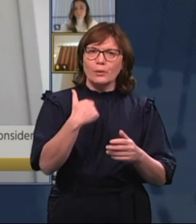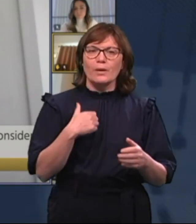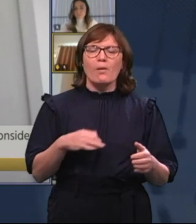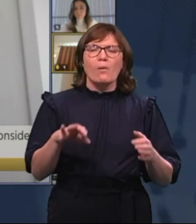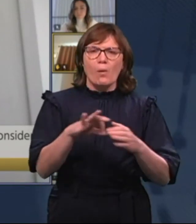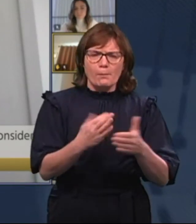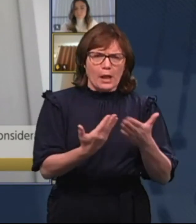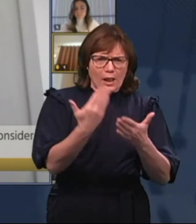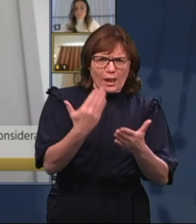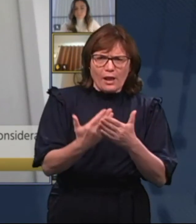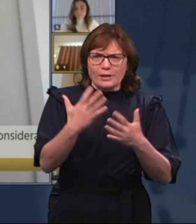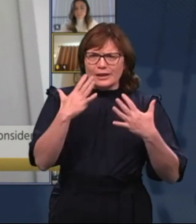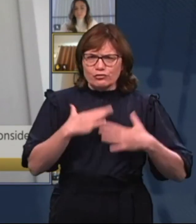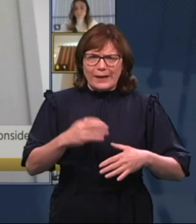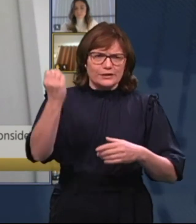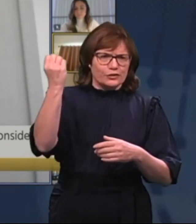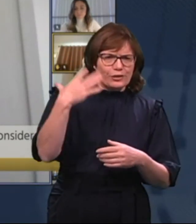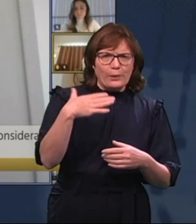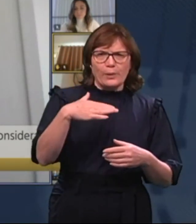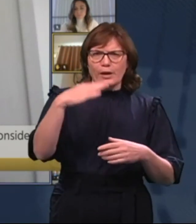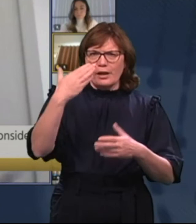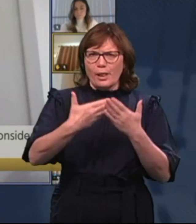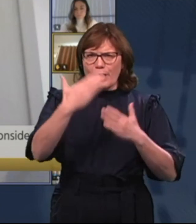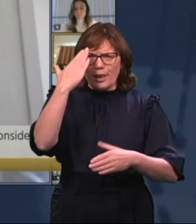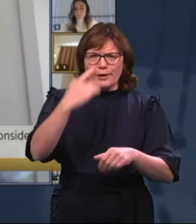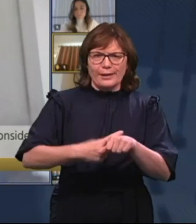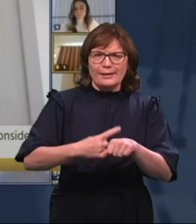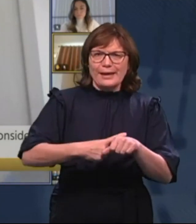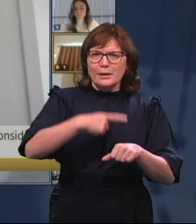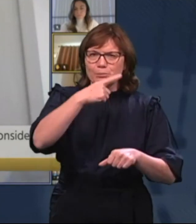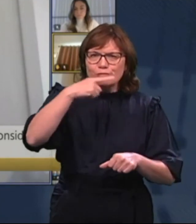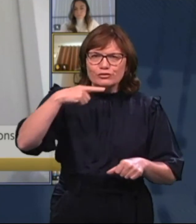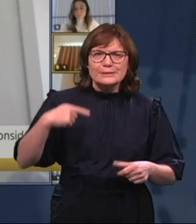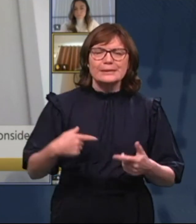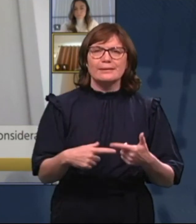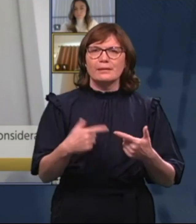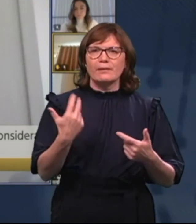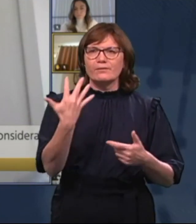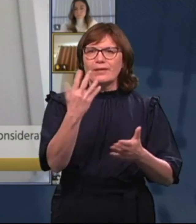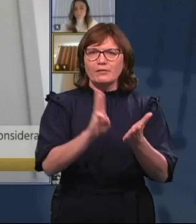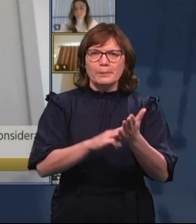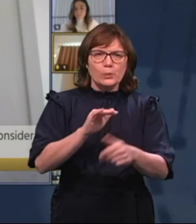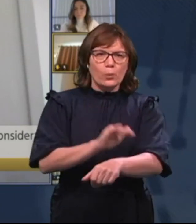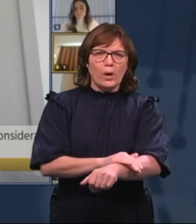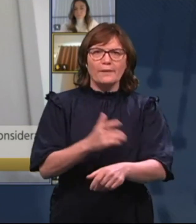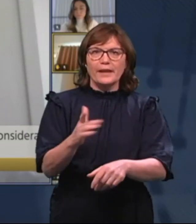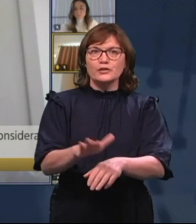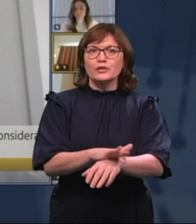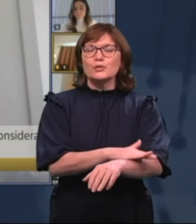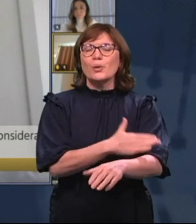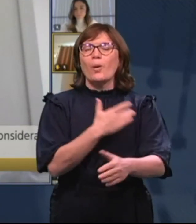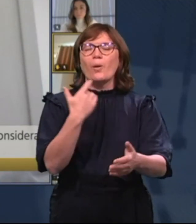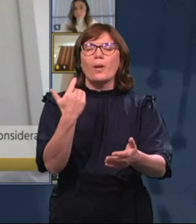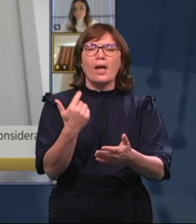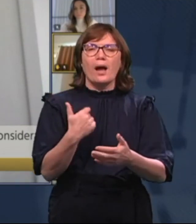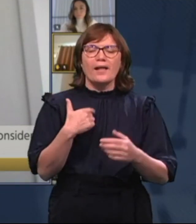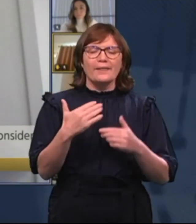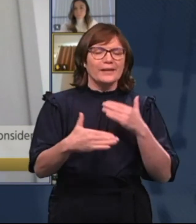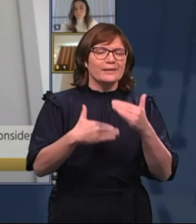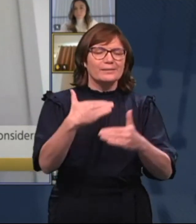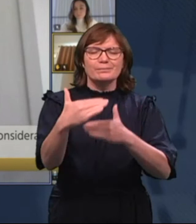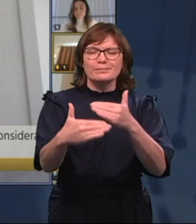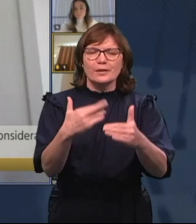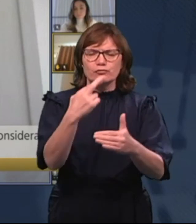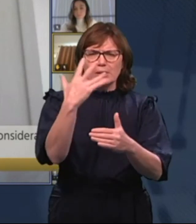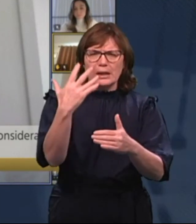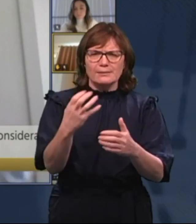normal getting dressed, getting showered, brushing my teeth, going for a 5-minute walk. That took so long out of my day that I was